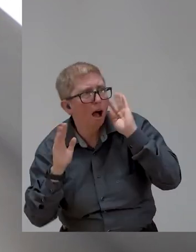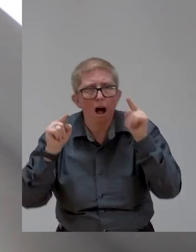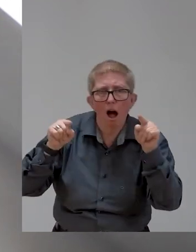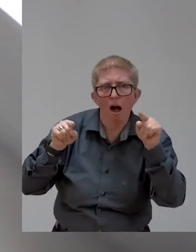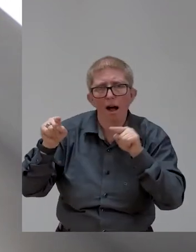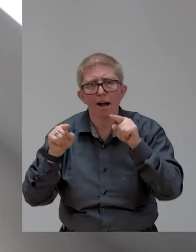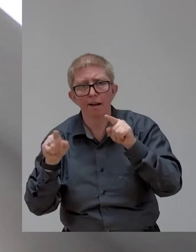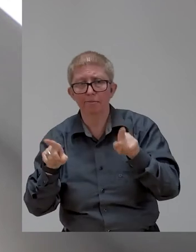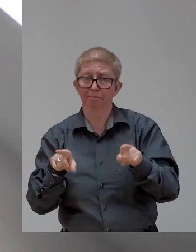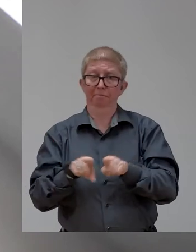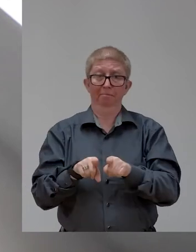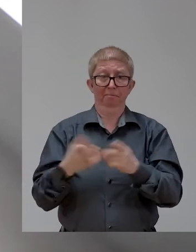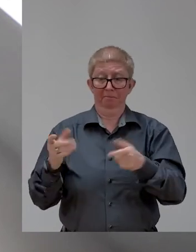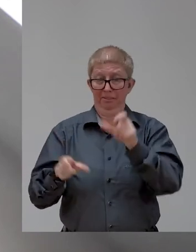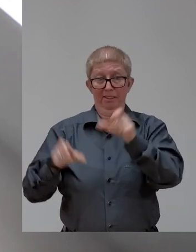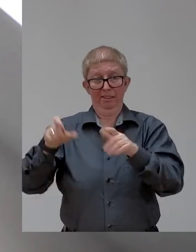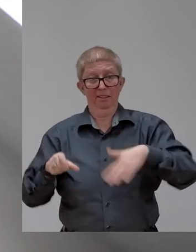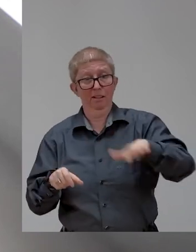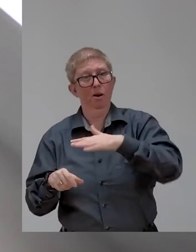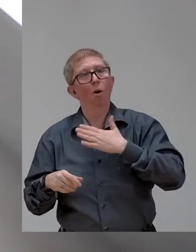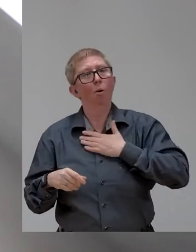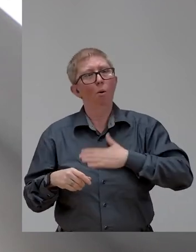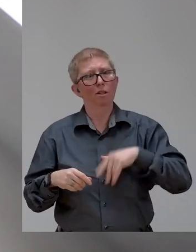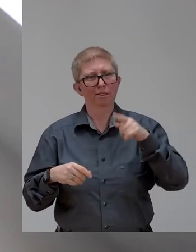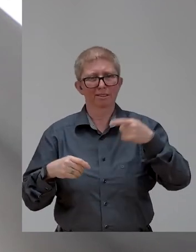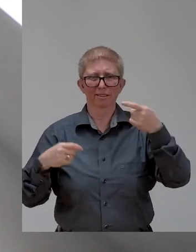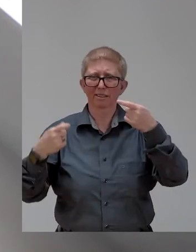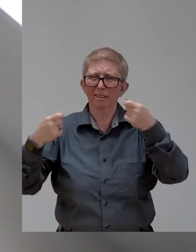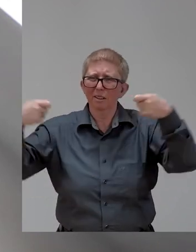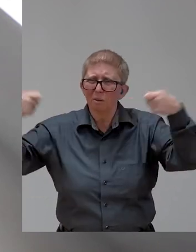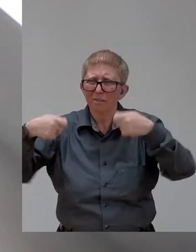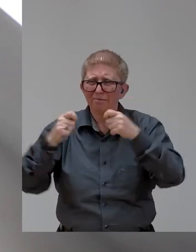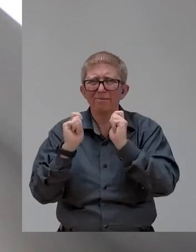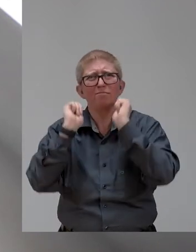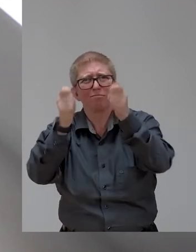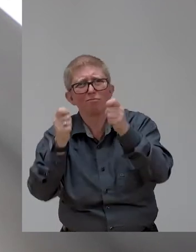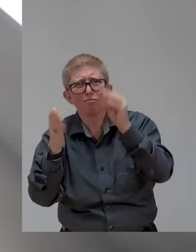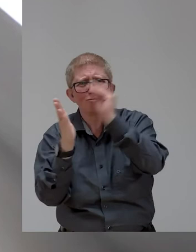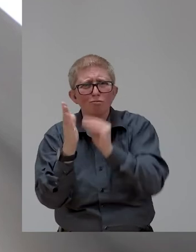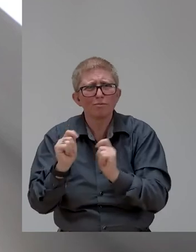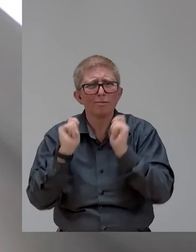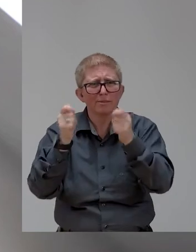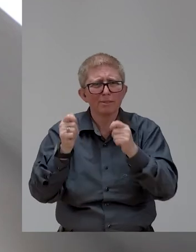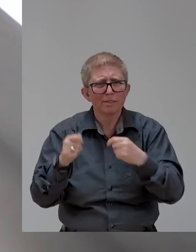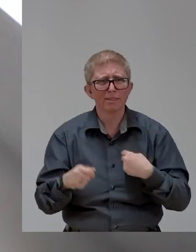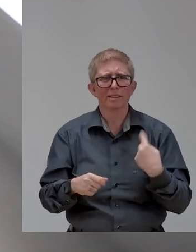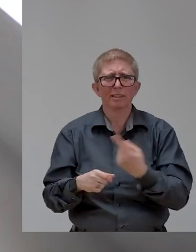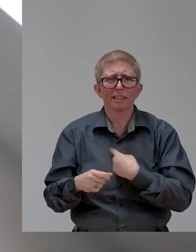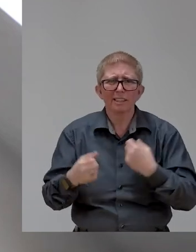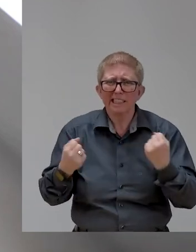for grantees so that we can really respond to the real and pressing needs of people living with